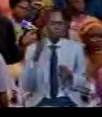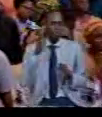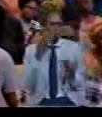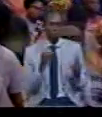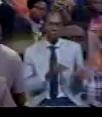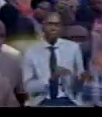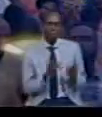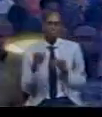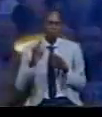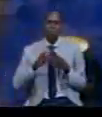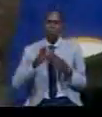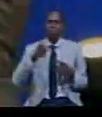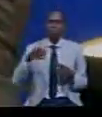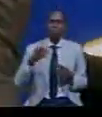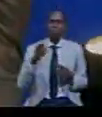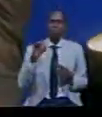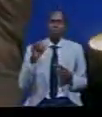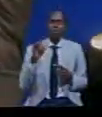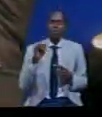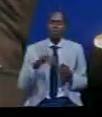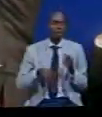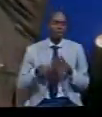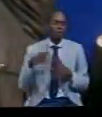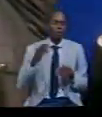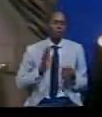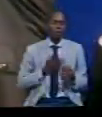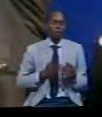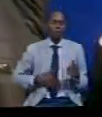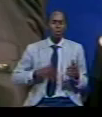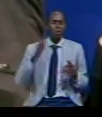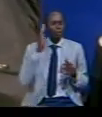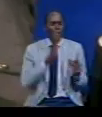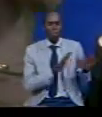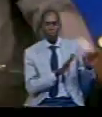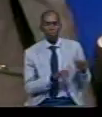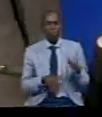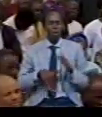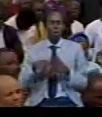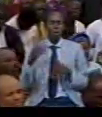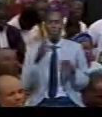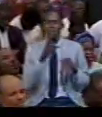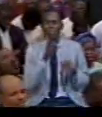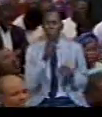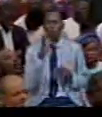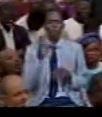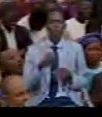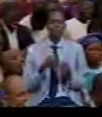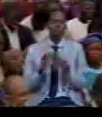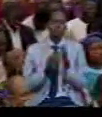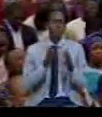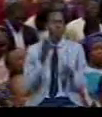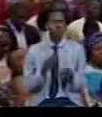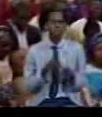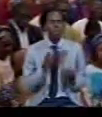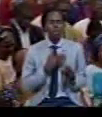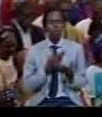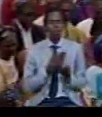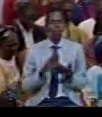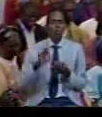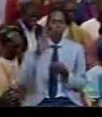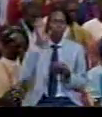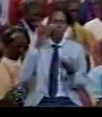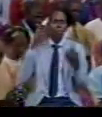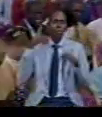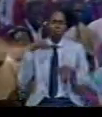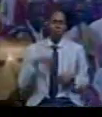And then out of our belly shall flow the rivers of living waters. In the name of Jesus Christ. And the Holy Ghost will come down.